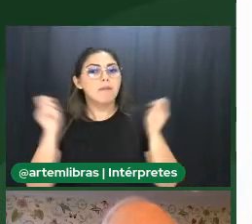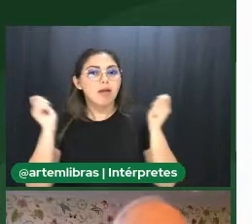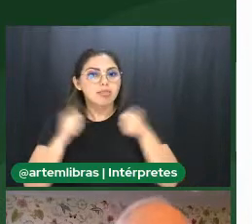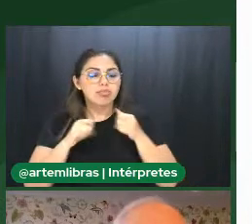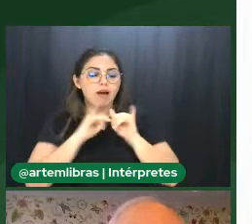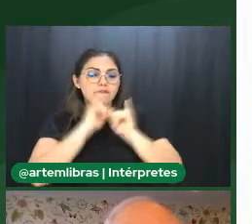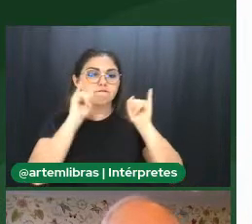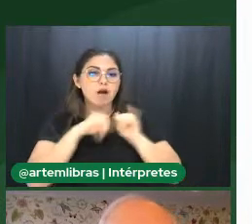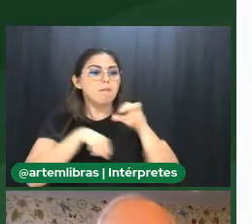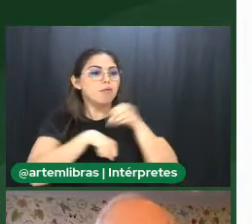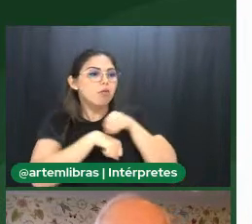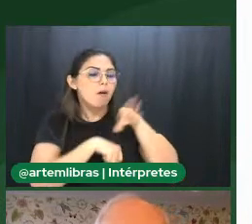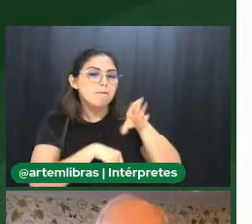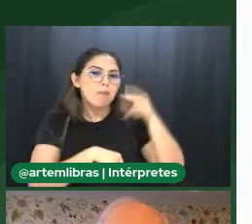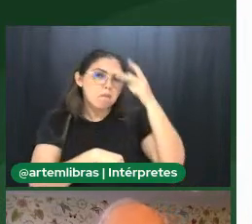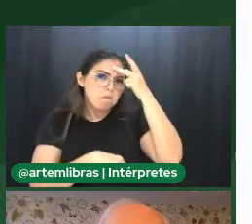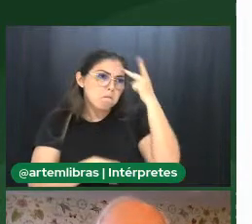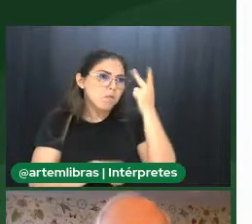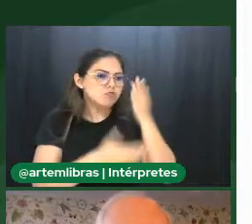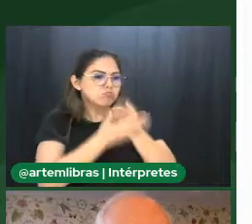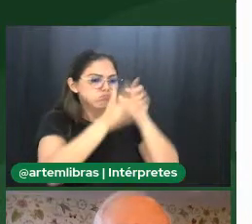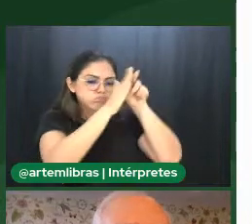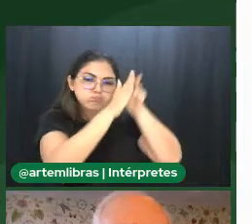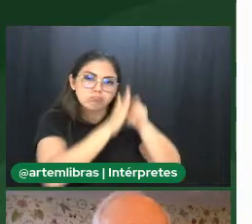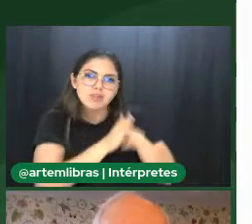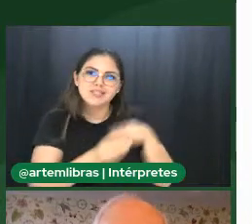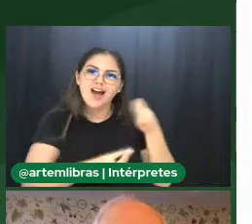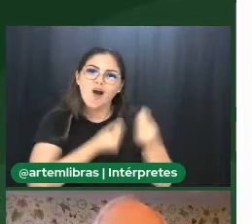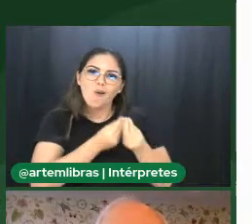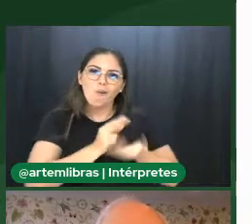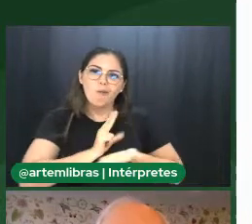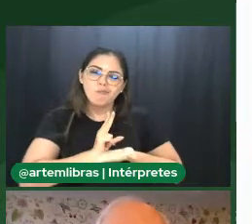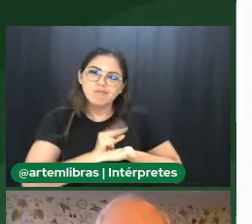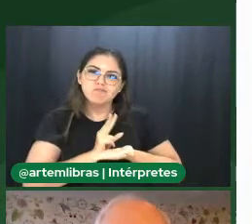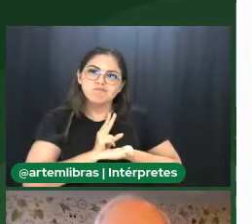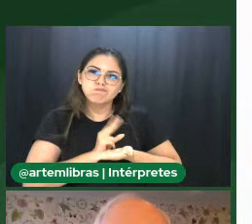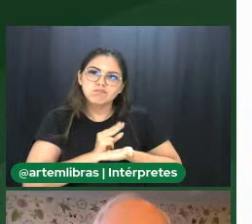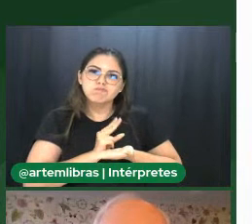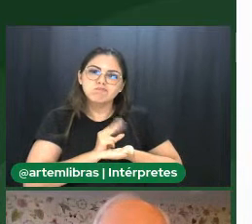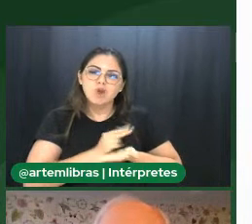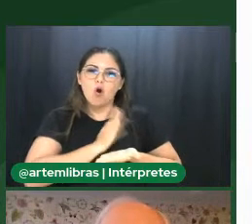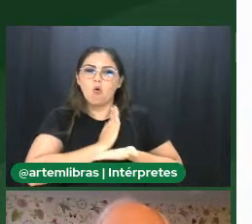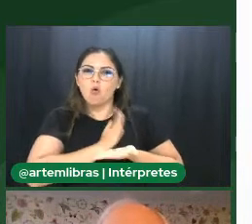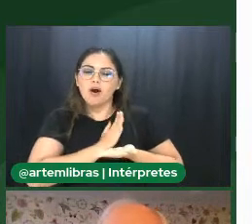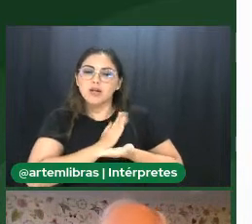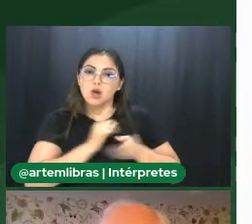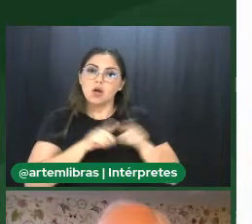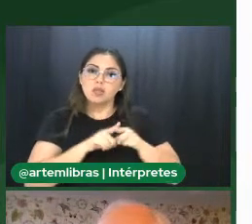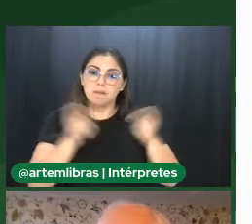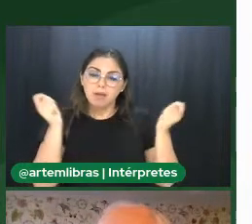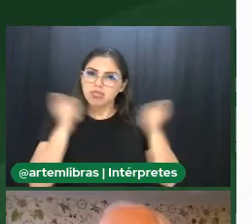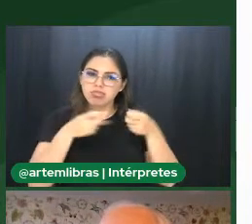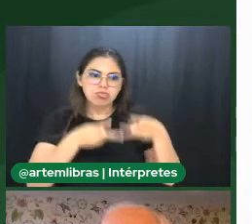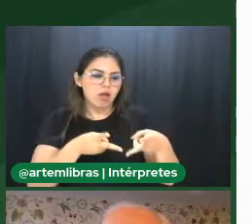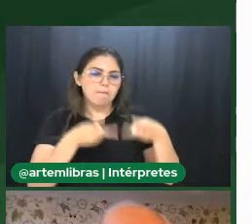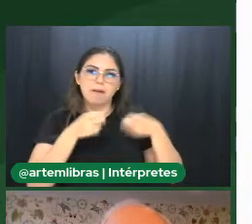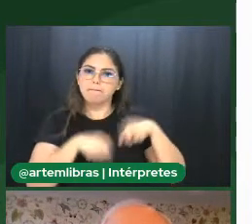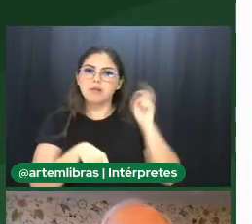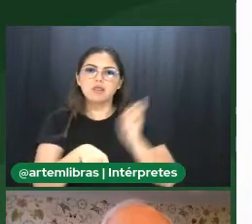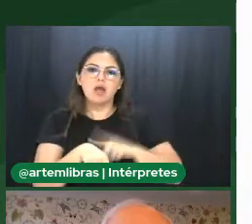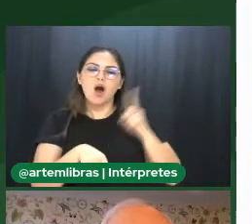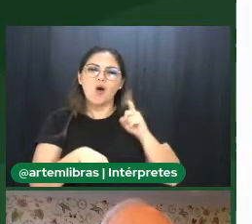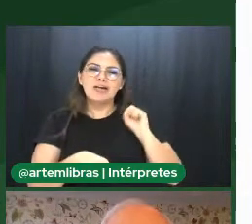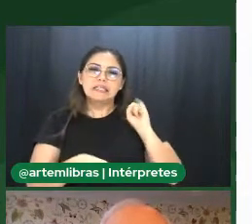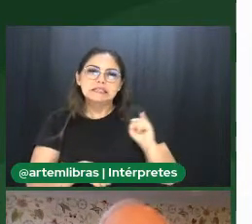users, and also detect when they are beginning to fail and when they need to be replaced. So that is the